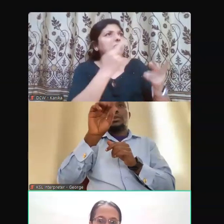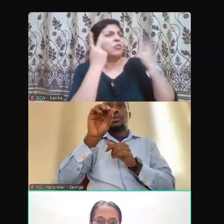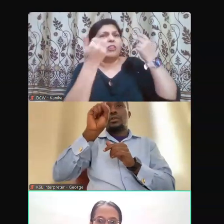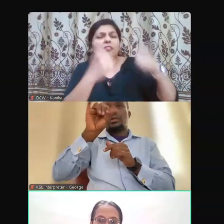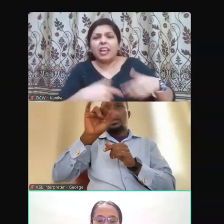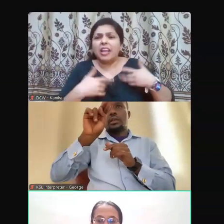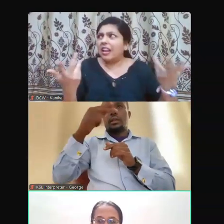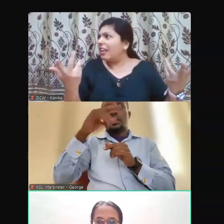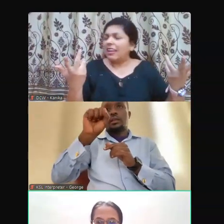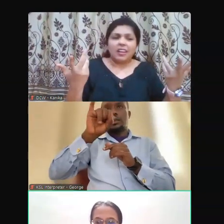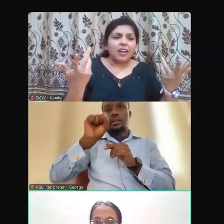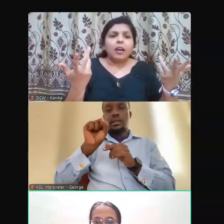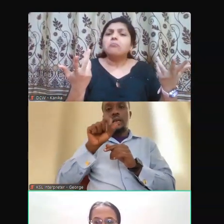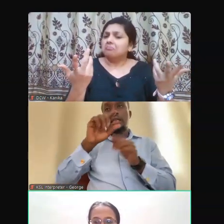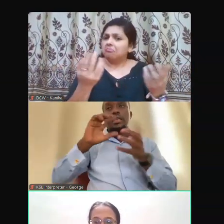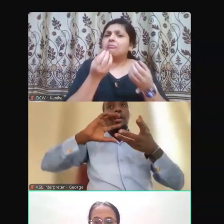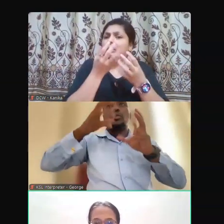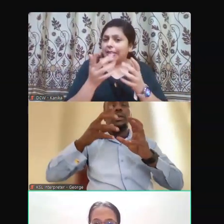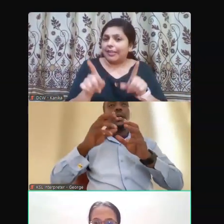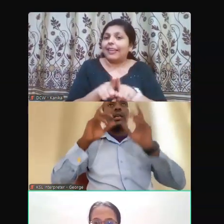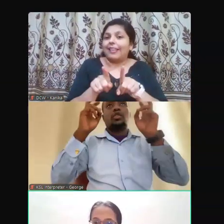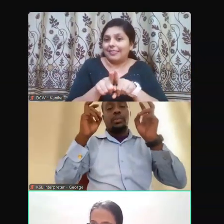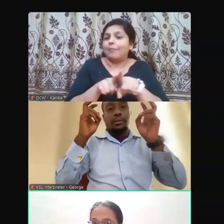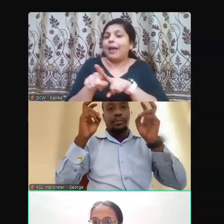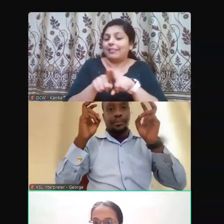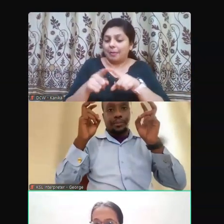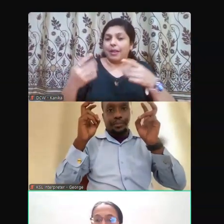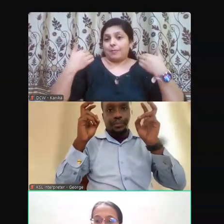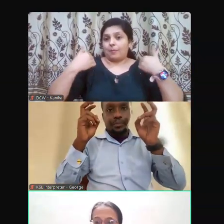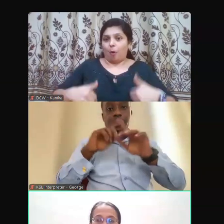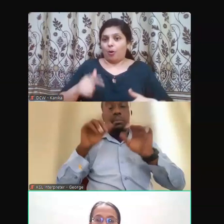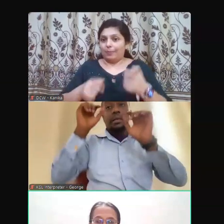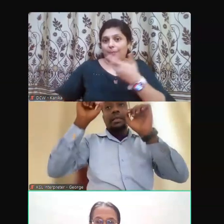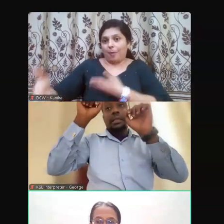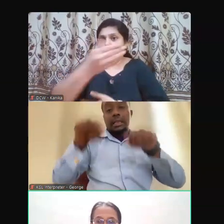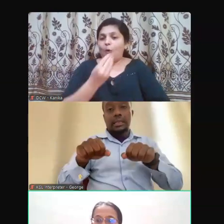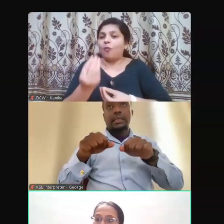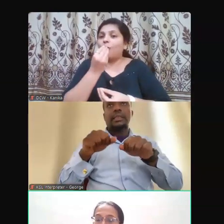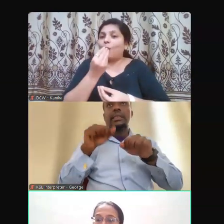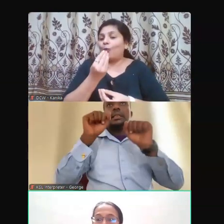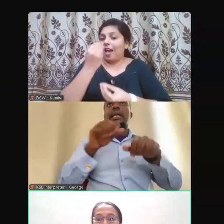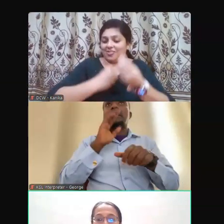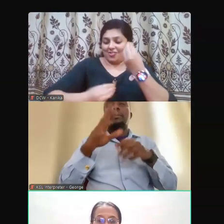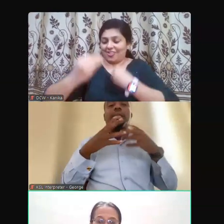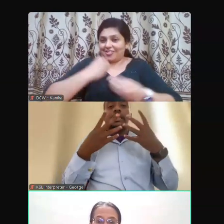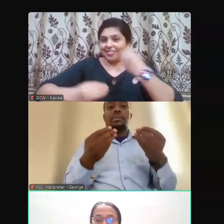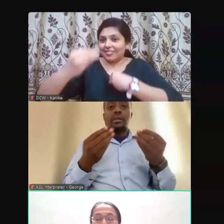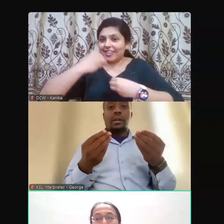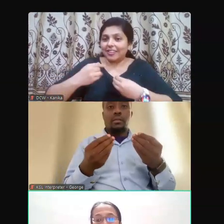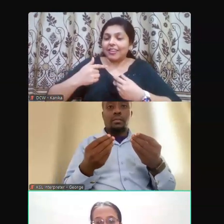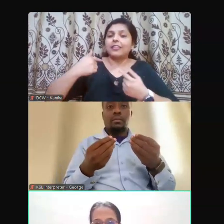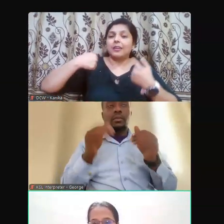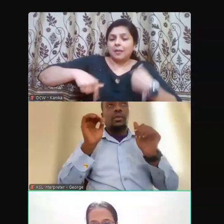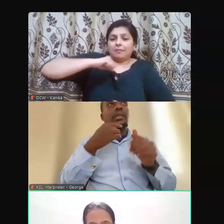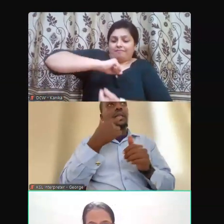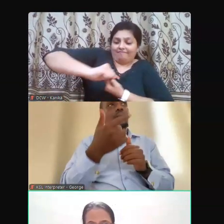complicated topic that you would talk to deaf children about. But yes, it can be simplified. You would tell them that